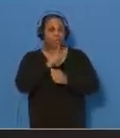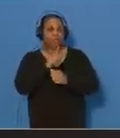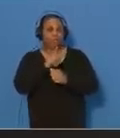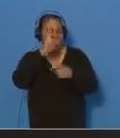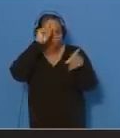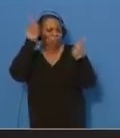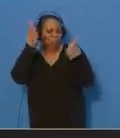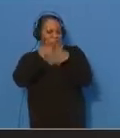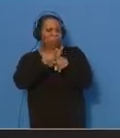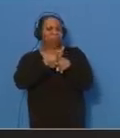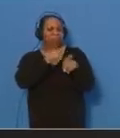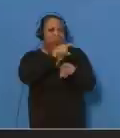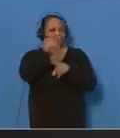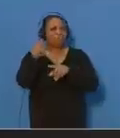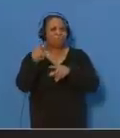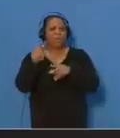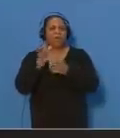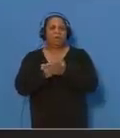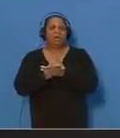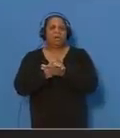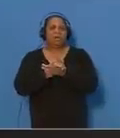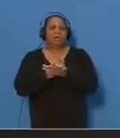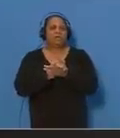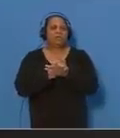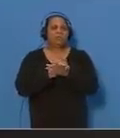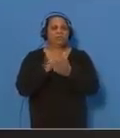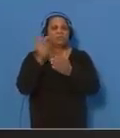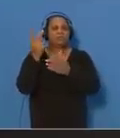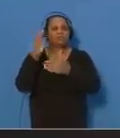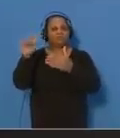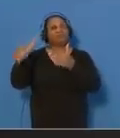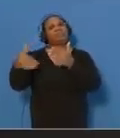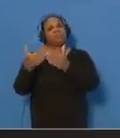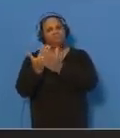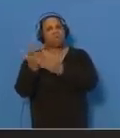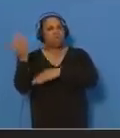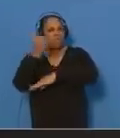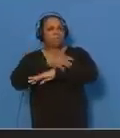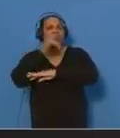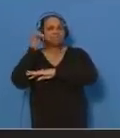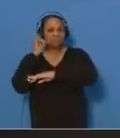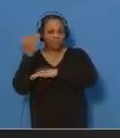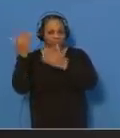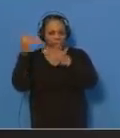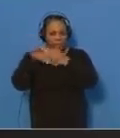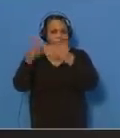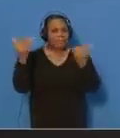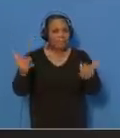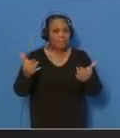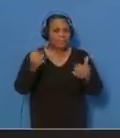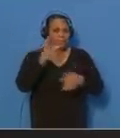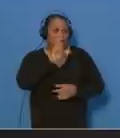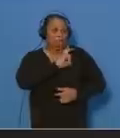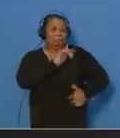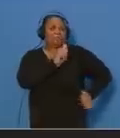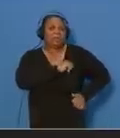compliance. During the past 24 hours, the Royal Bermuda Regiment and the Bermuda Police Service conducted